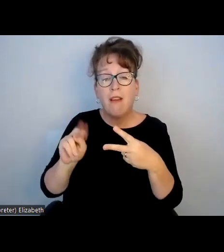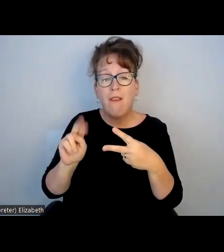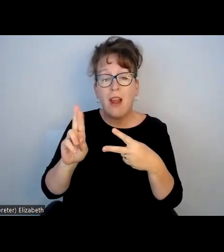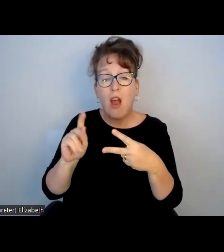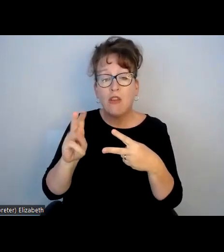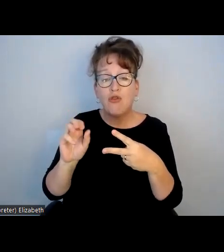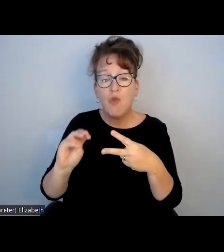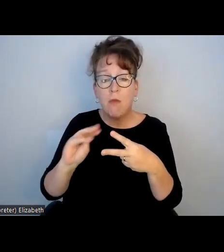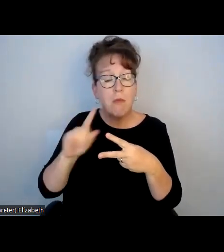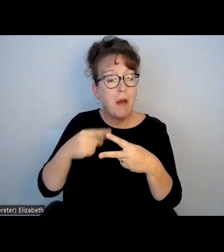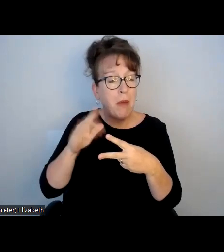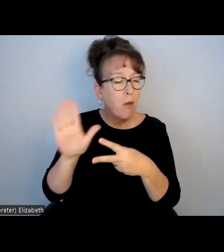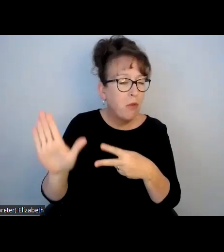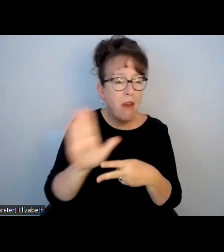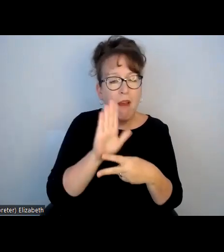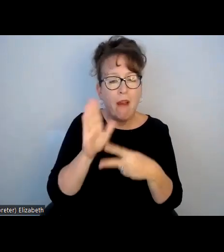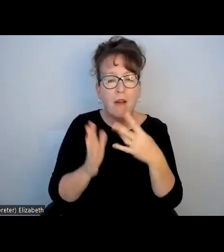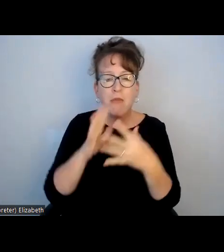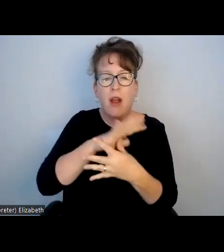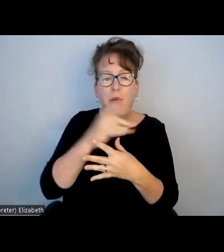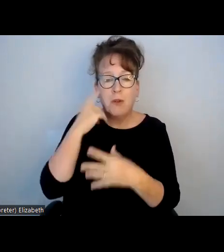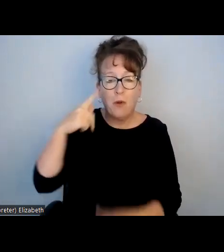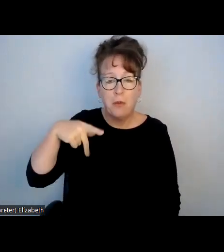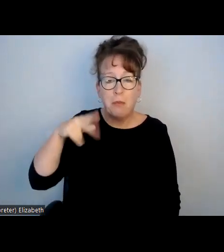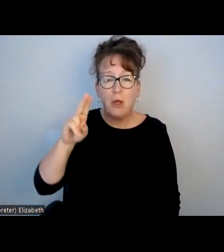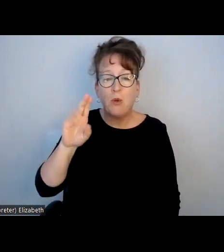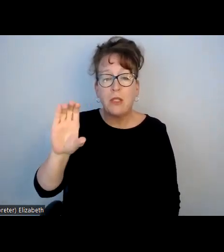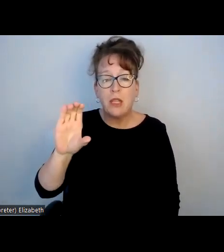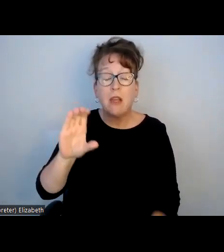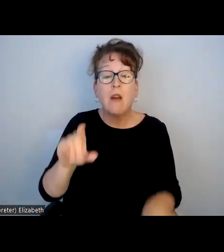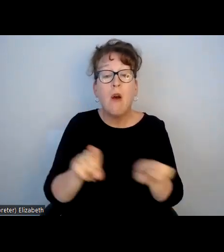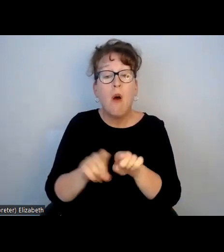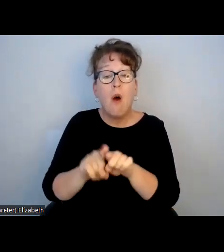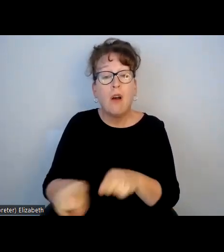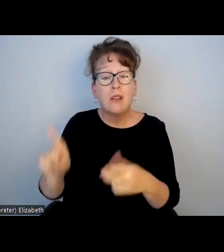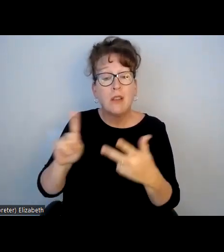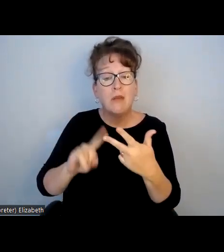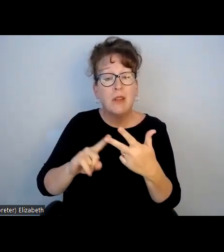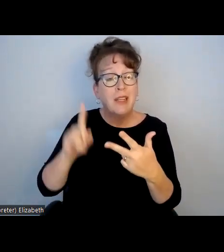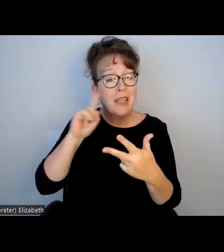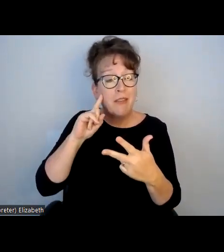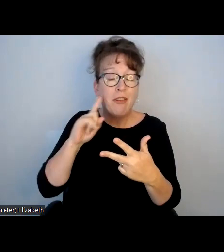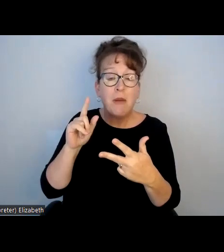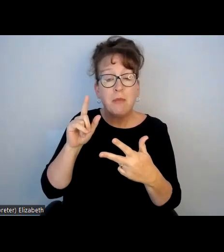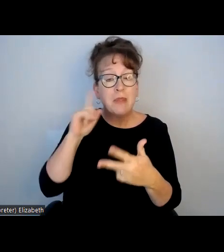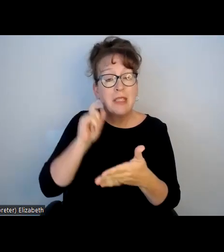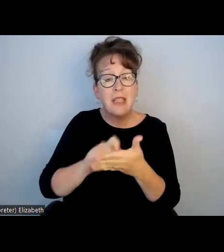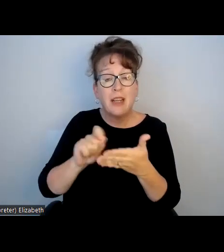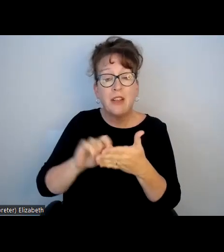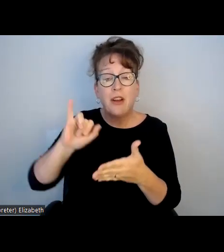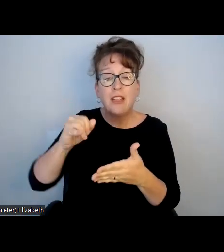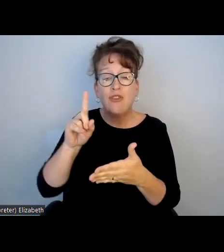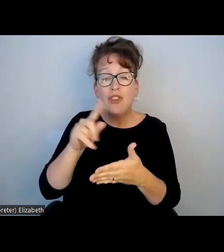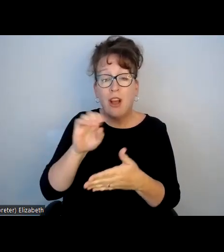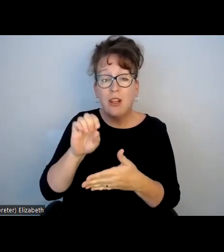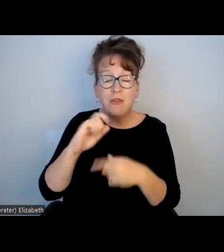priorities of the Department of Public Utilities, and Undersecretary Judge around the CEISP, I believe is the right